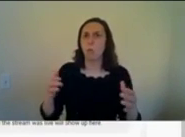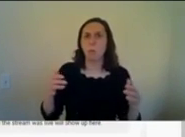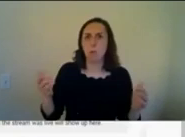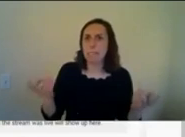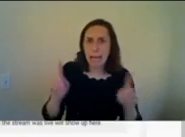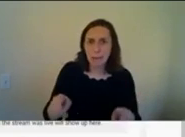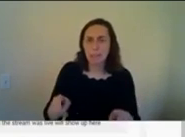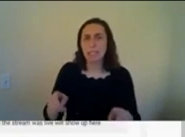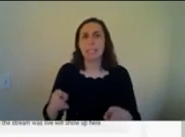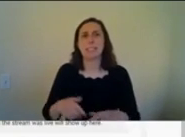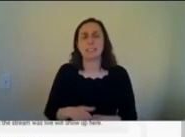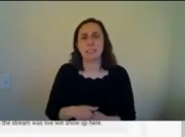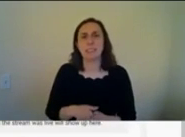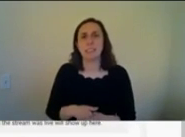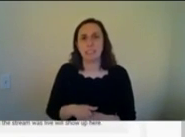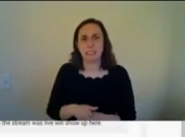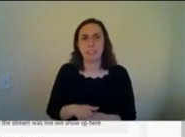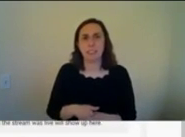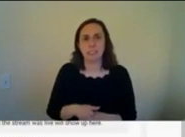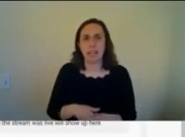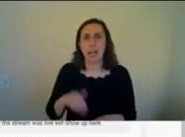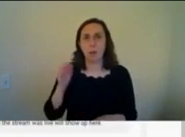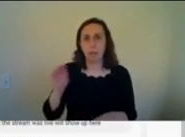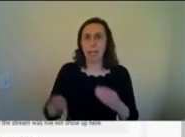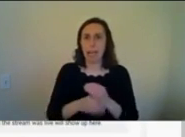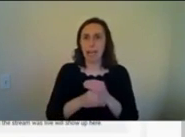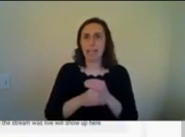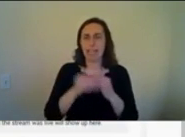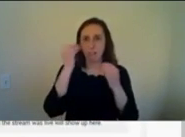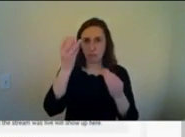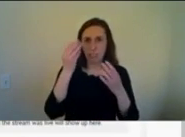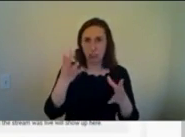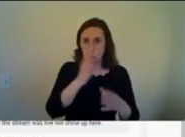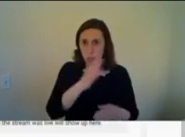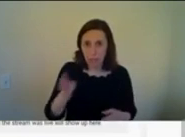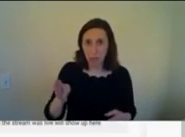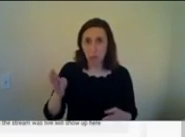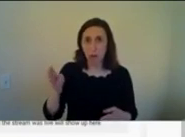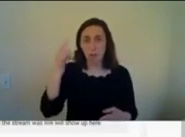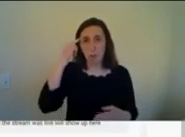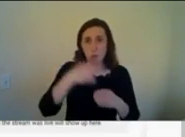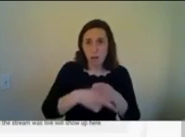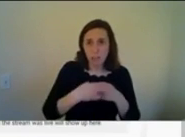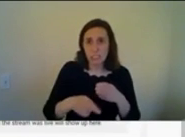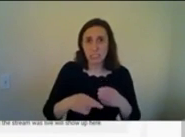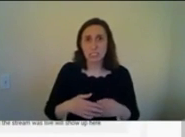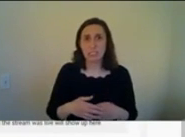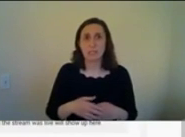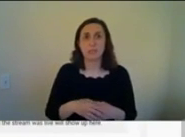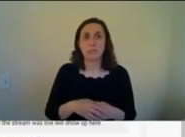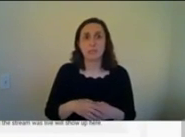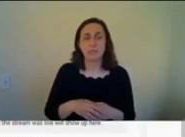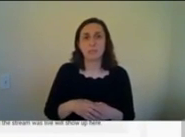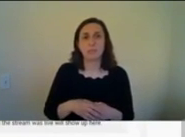the Blackboard system as I can as references, and leaving a record of everything we do there on